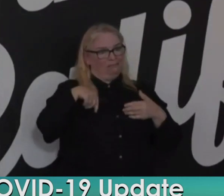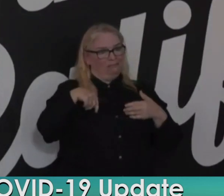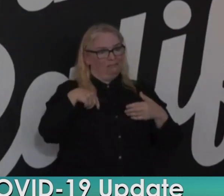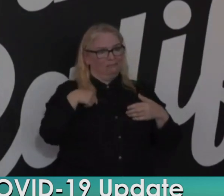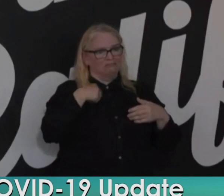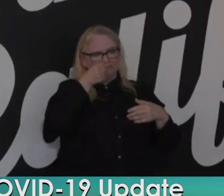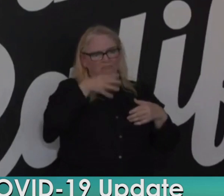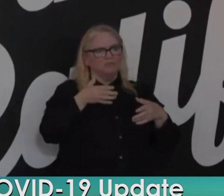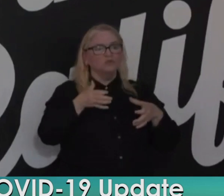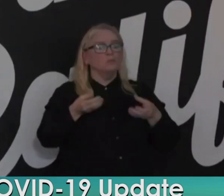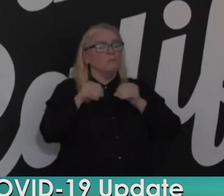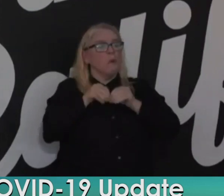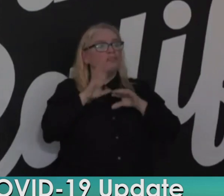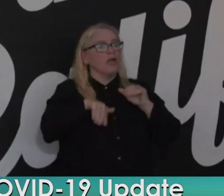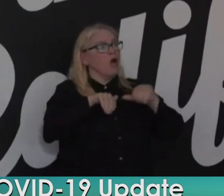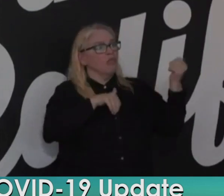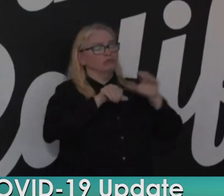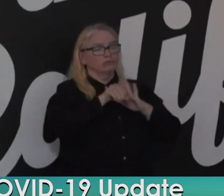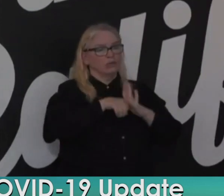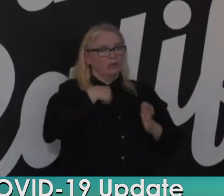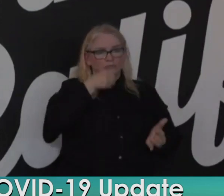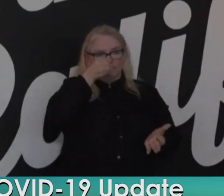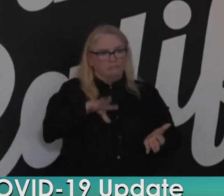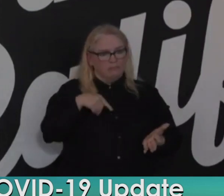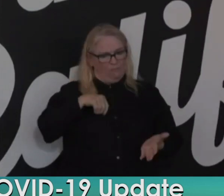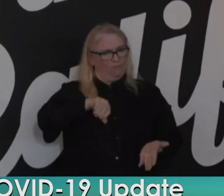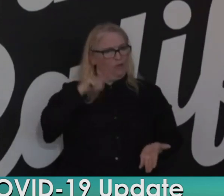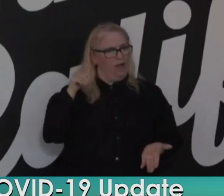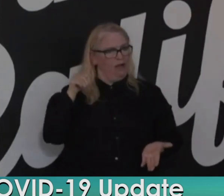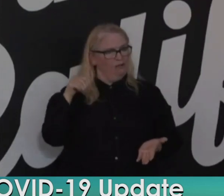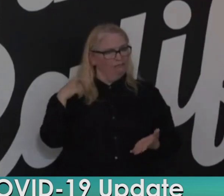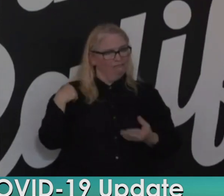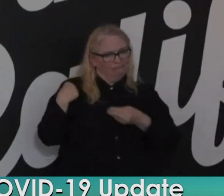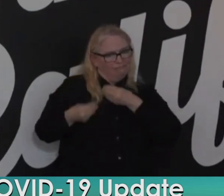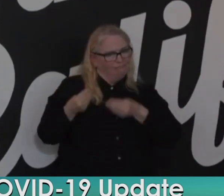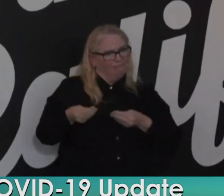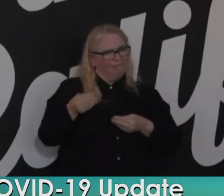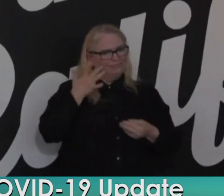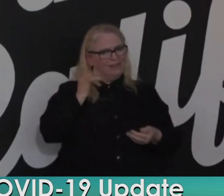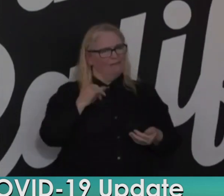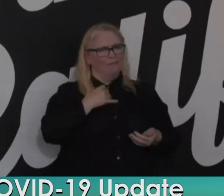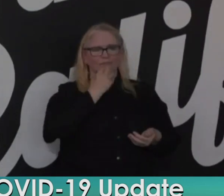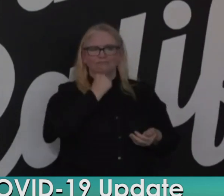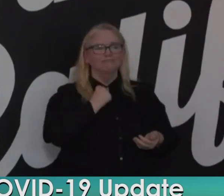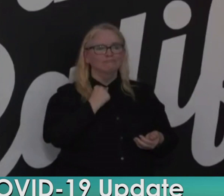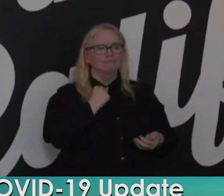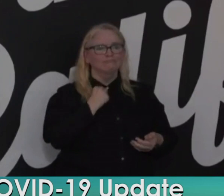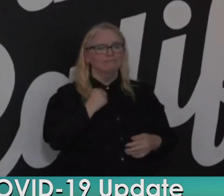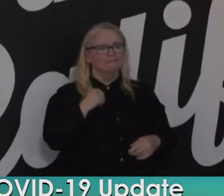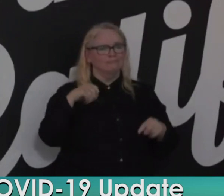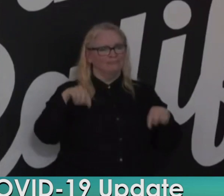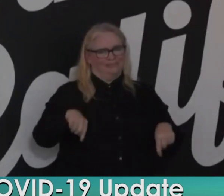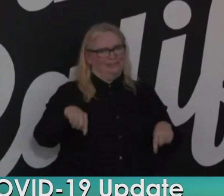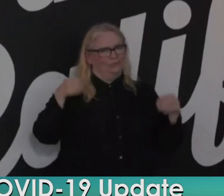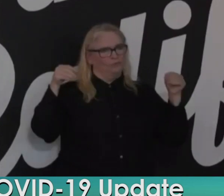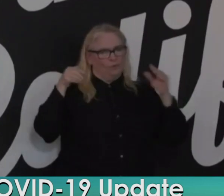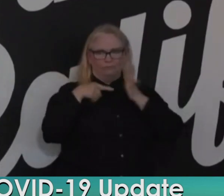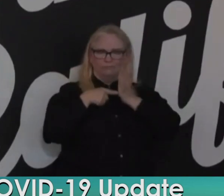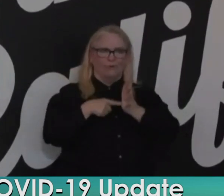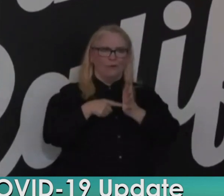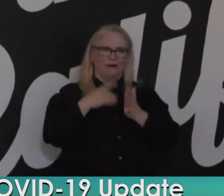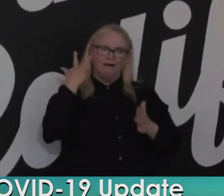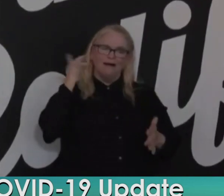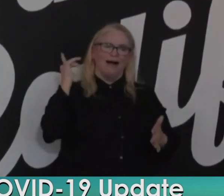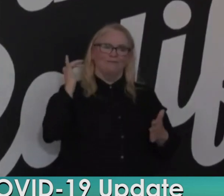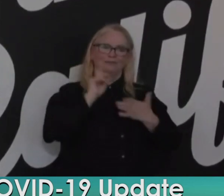other states. I'm proud to have grown up fifth generation in California. We're in a store, the personification of California designers